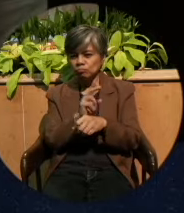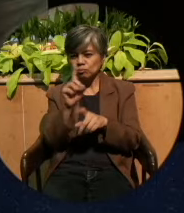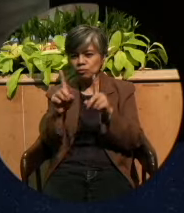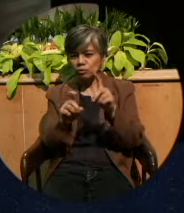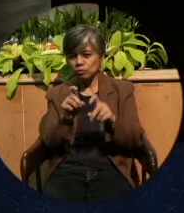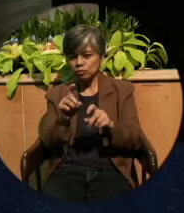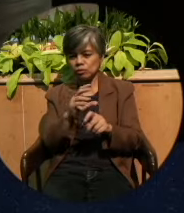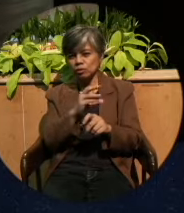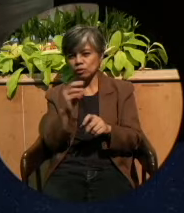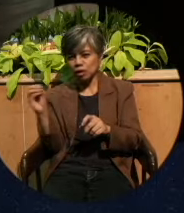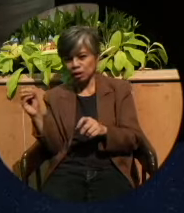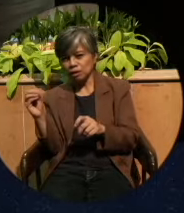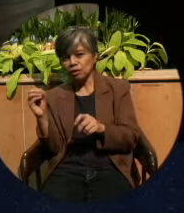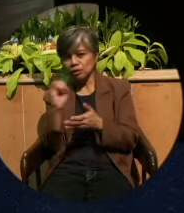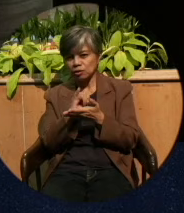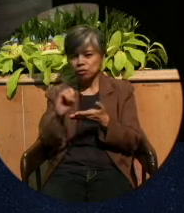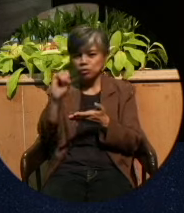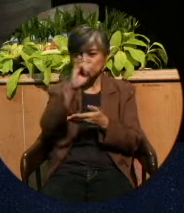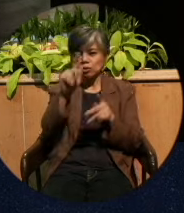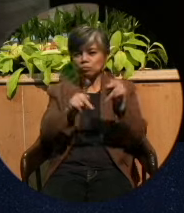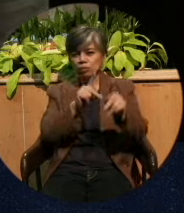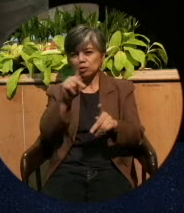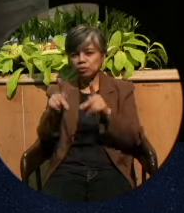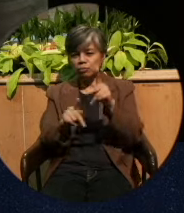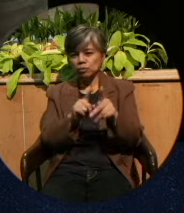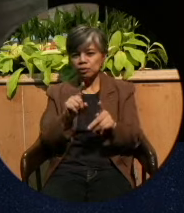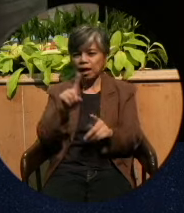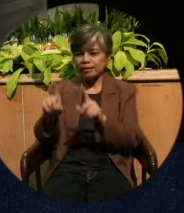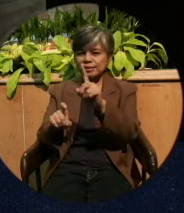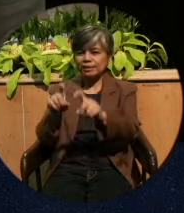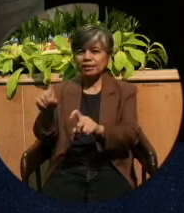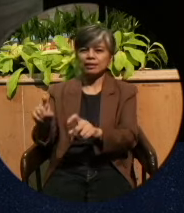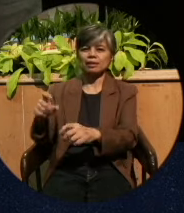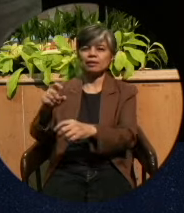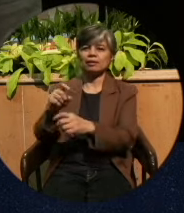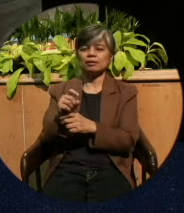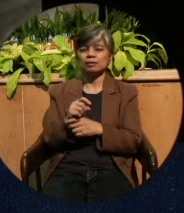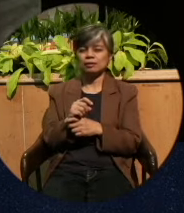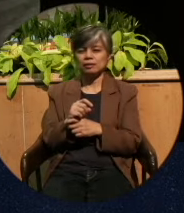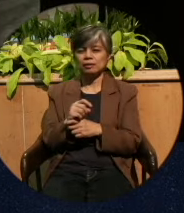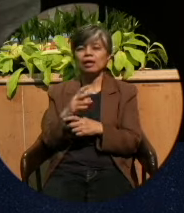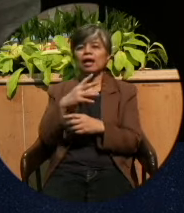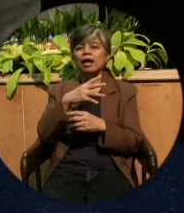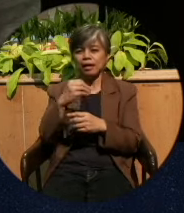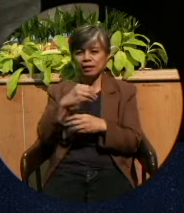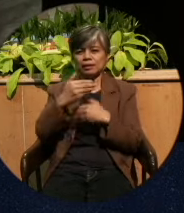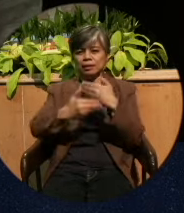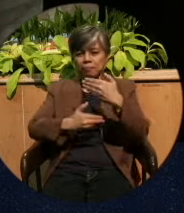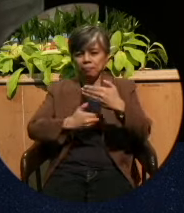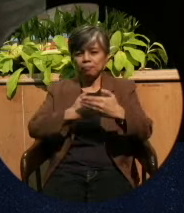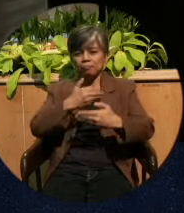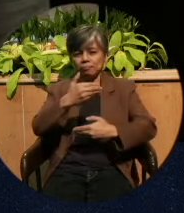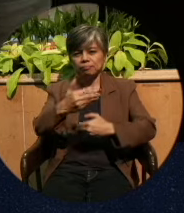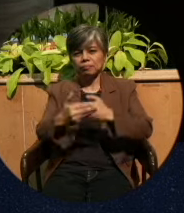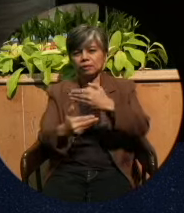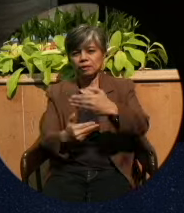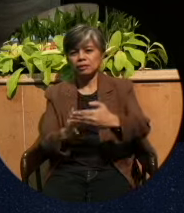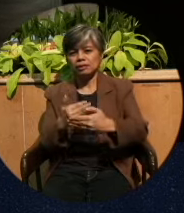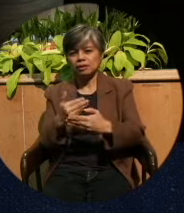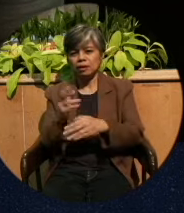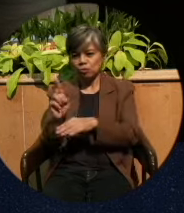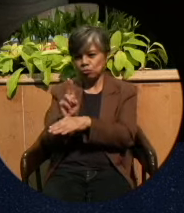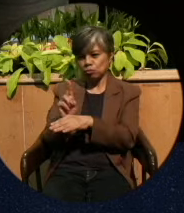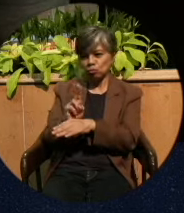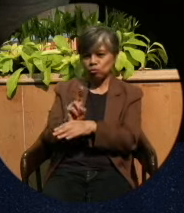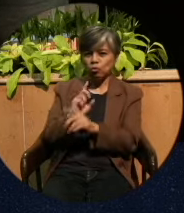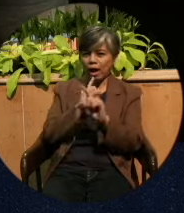between the institutions or people asking those questions and the processes, context, human beings about